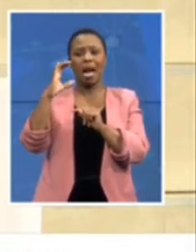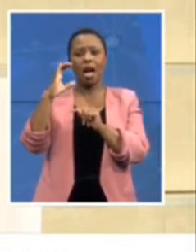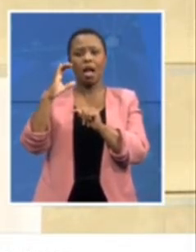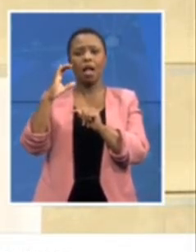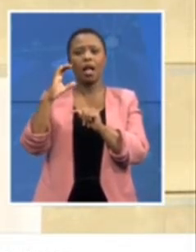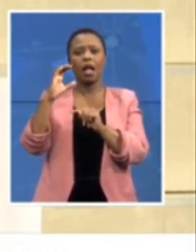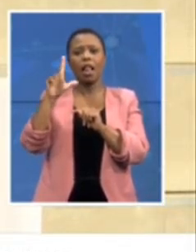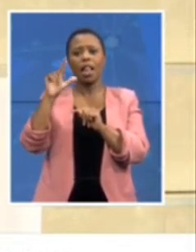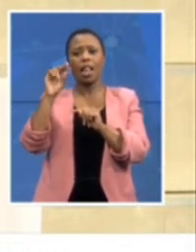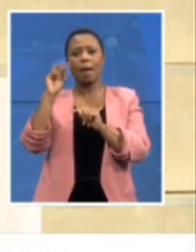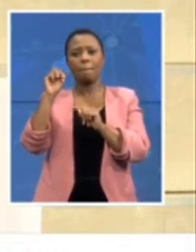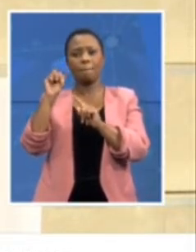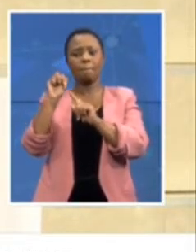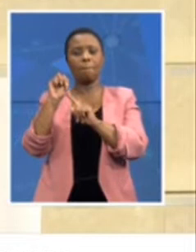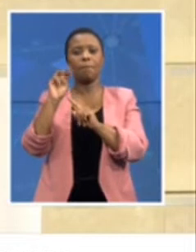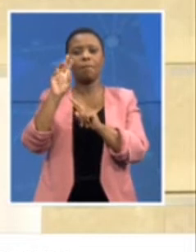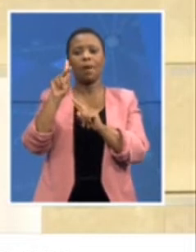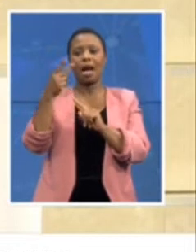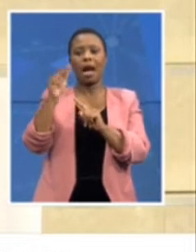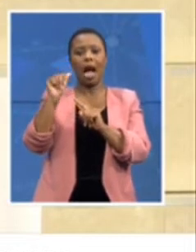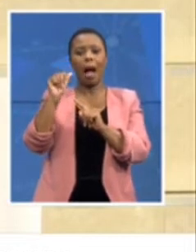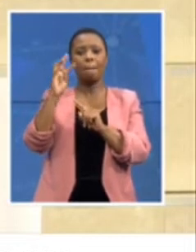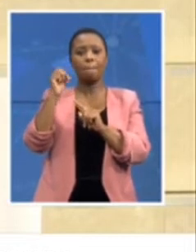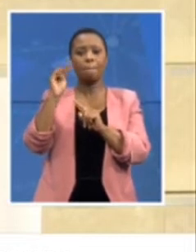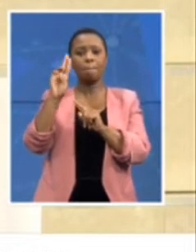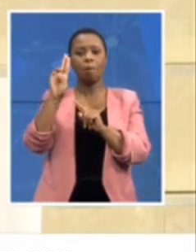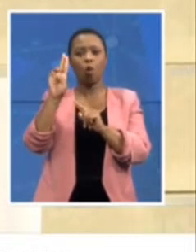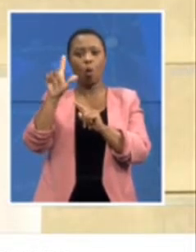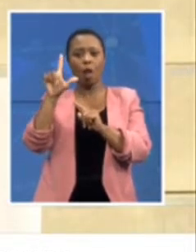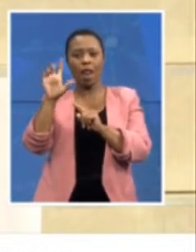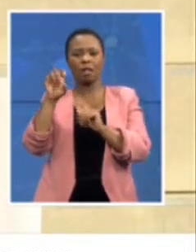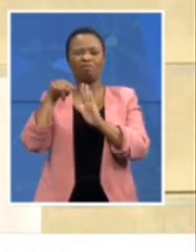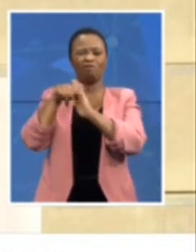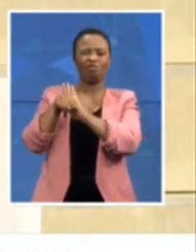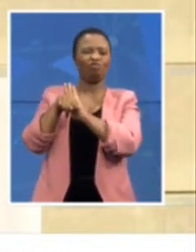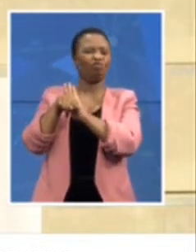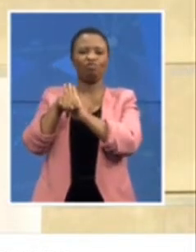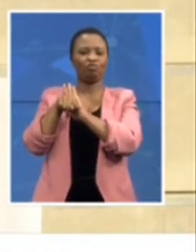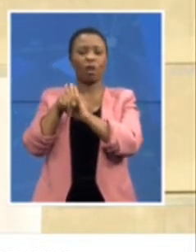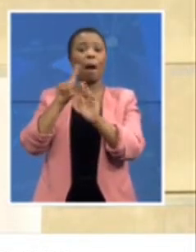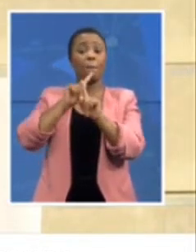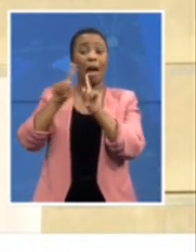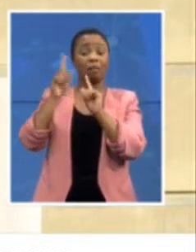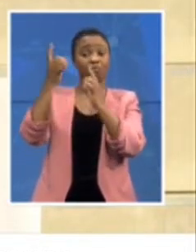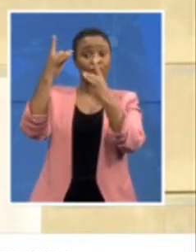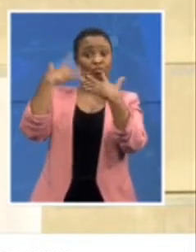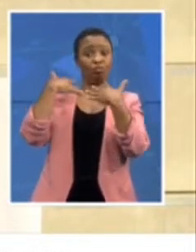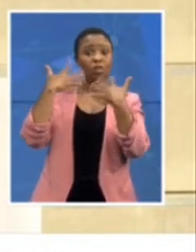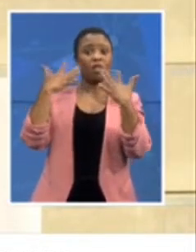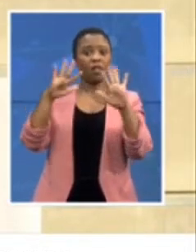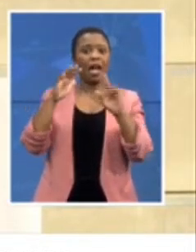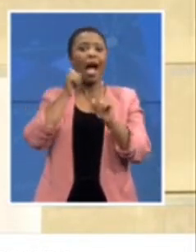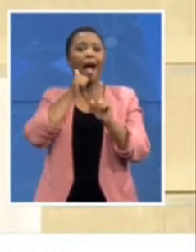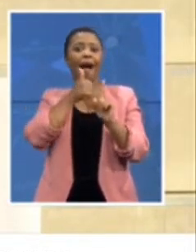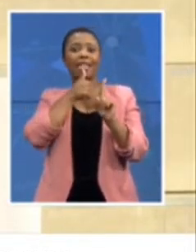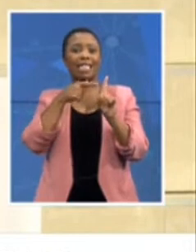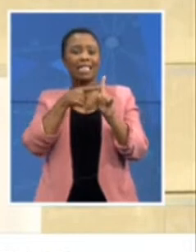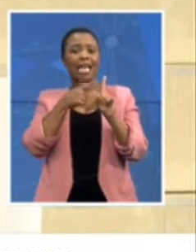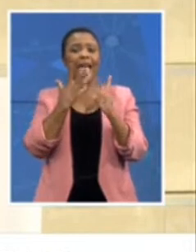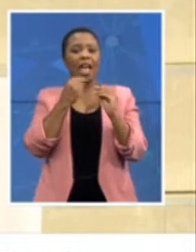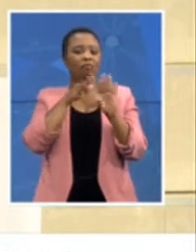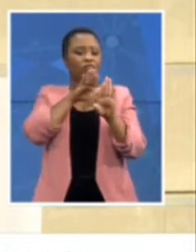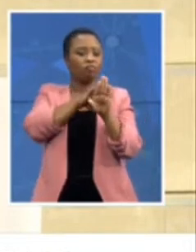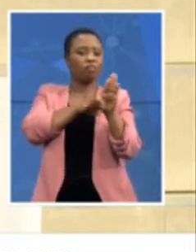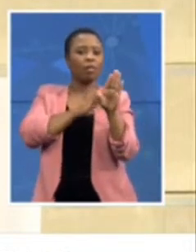I won't go into too much detail, but we are told that Aunt Lindy had 11 siblings. Izindaba zabantabandala.